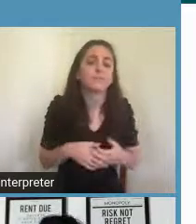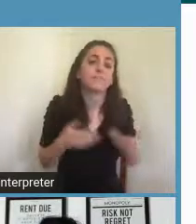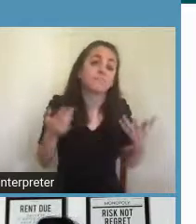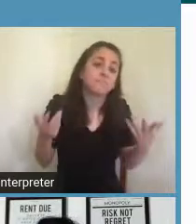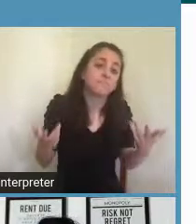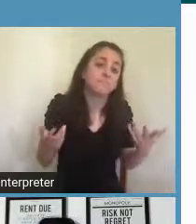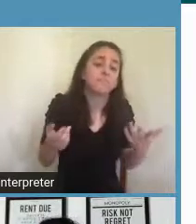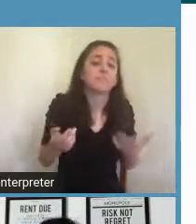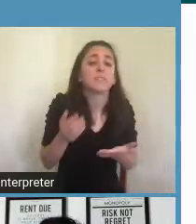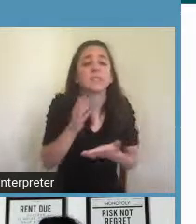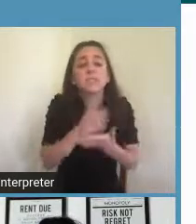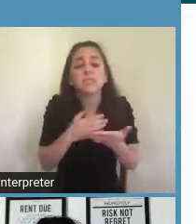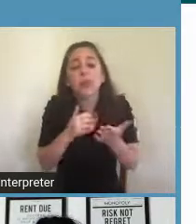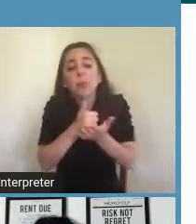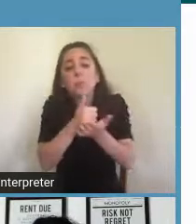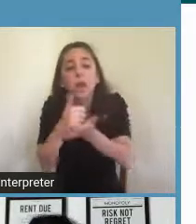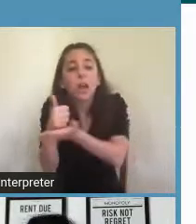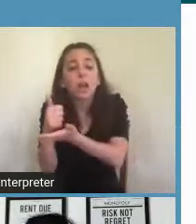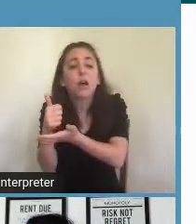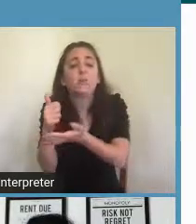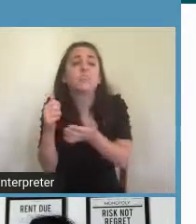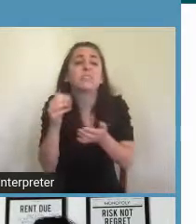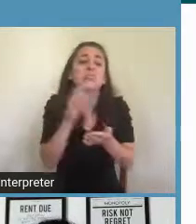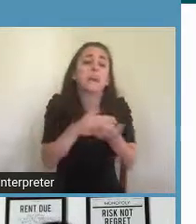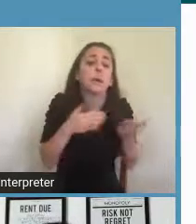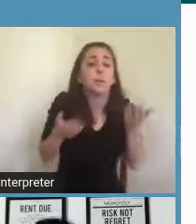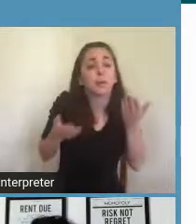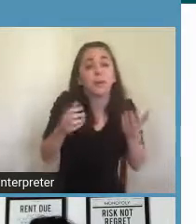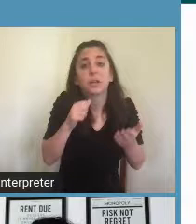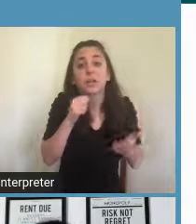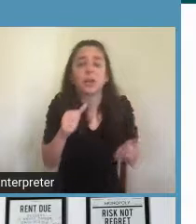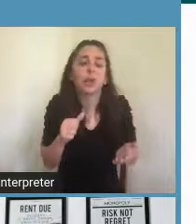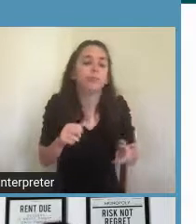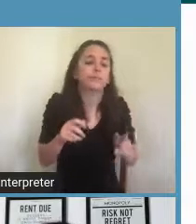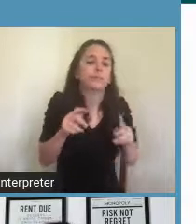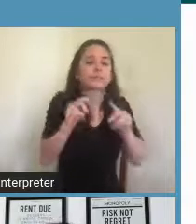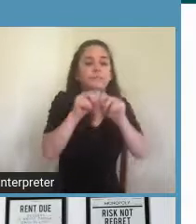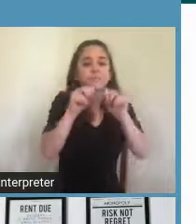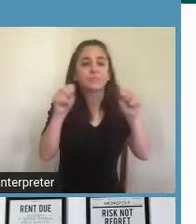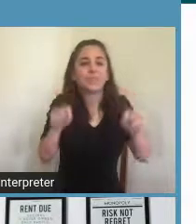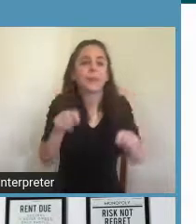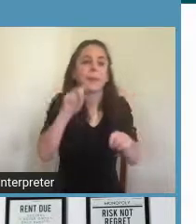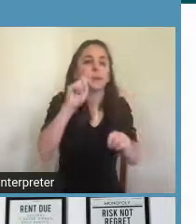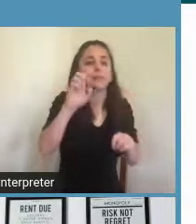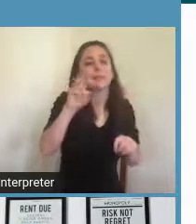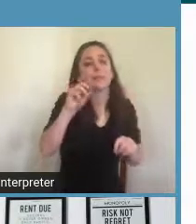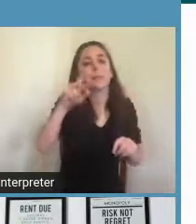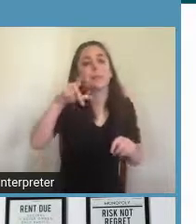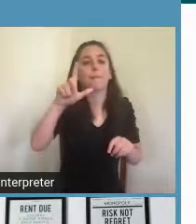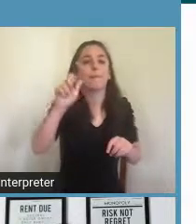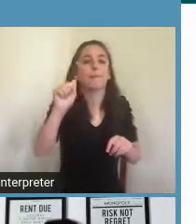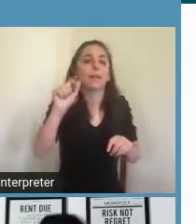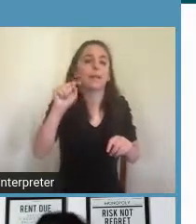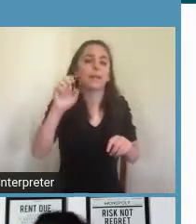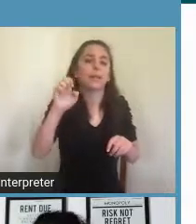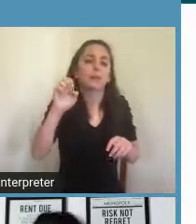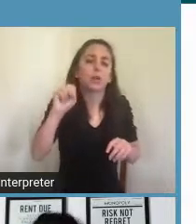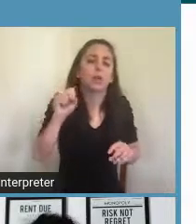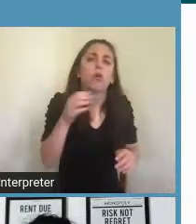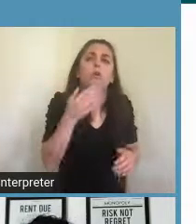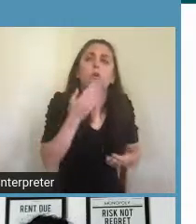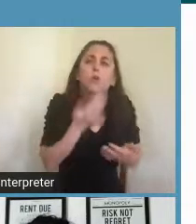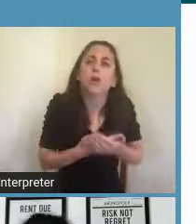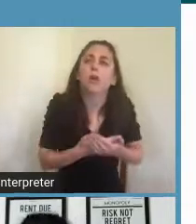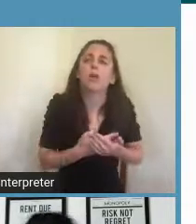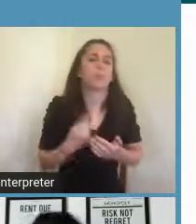resonate, some of this may not. But we all love good templates. We all love to be able to react to things as opposed to have to just come up everything with off the dome.